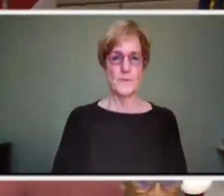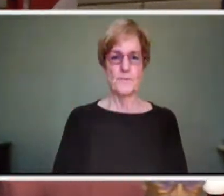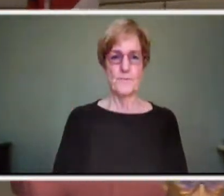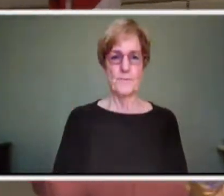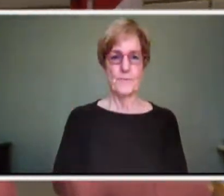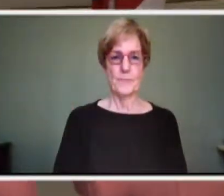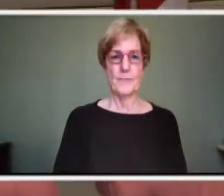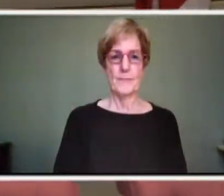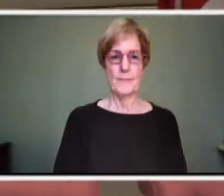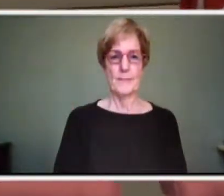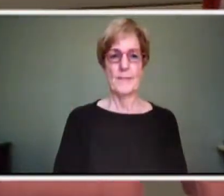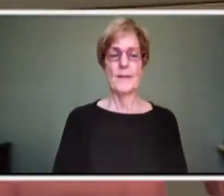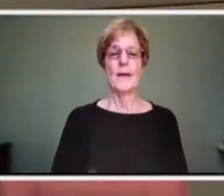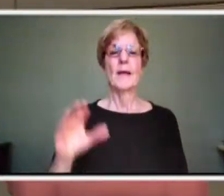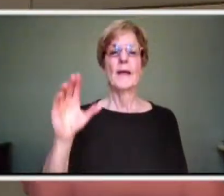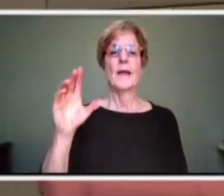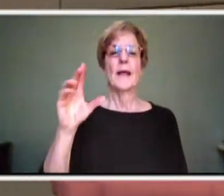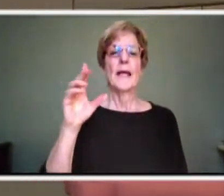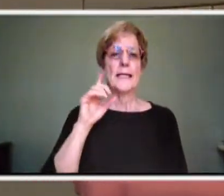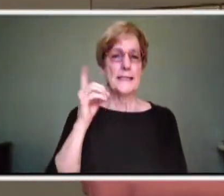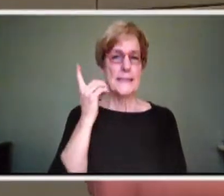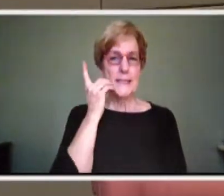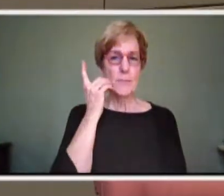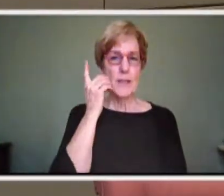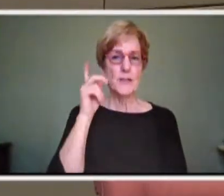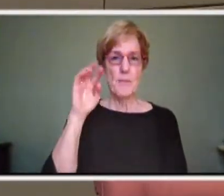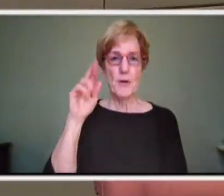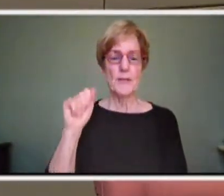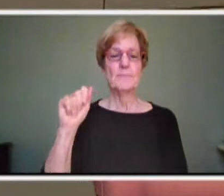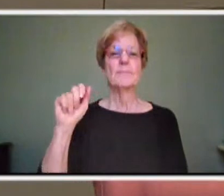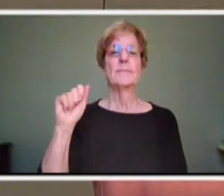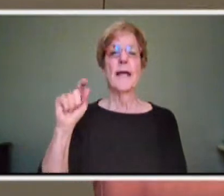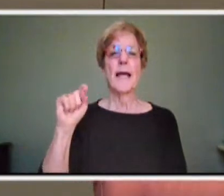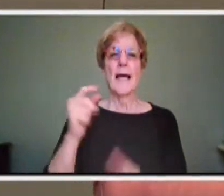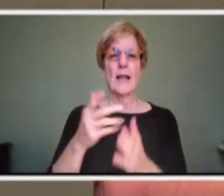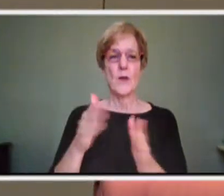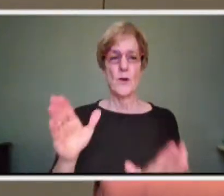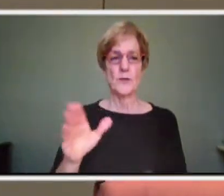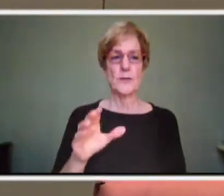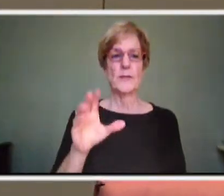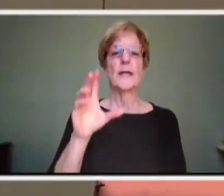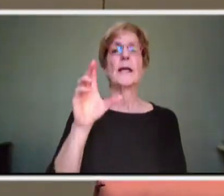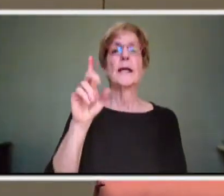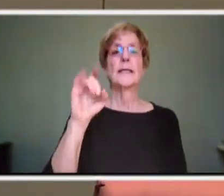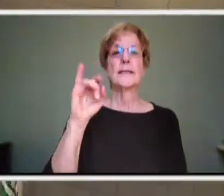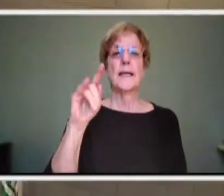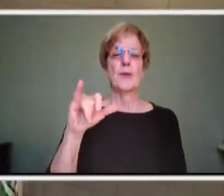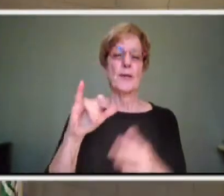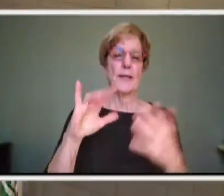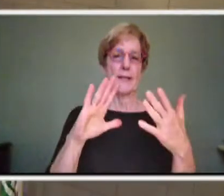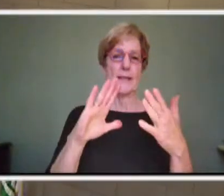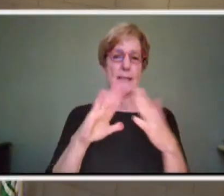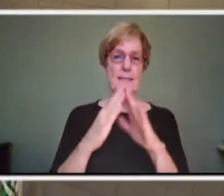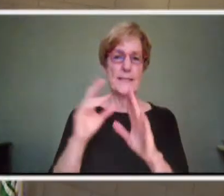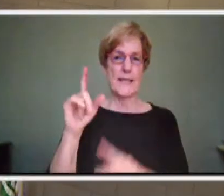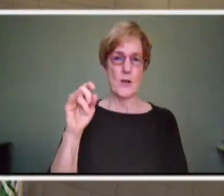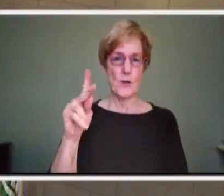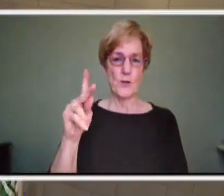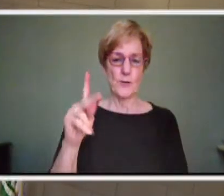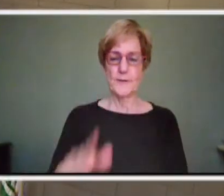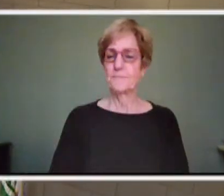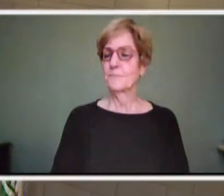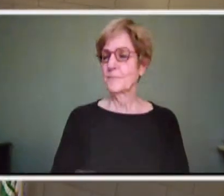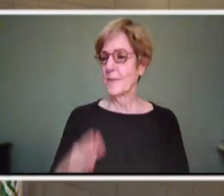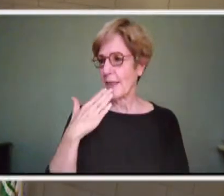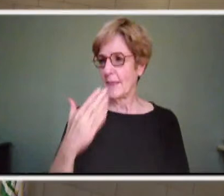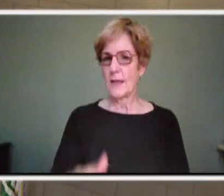Happy holidays, Dimple Ashmira, at large. Billy Tons, Deputy City Clerk. Thank you very much. We